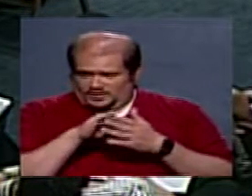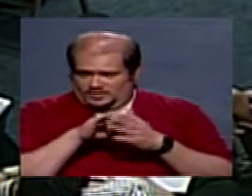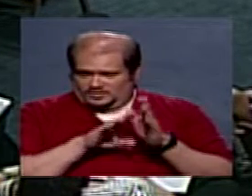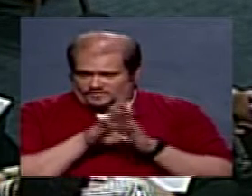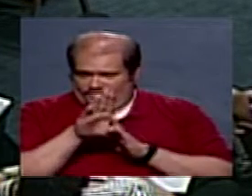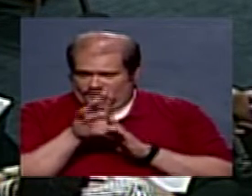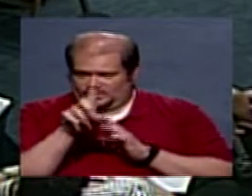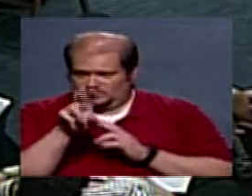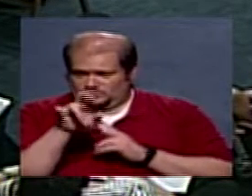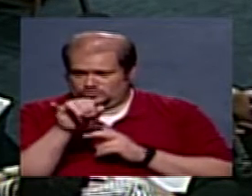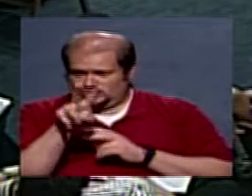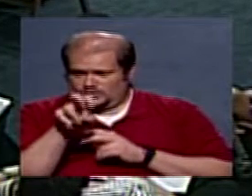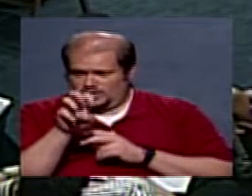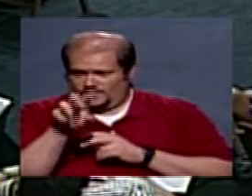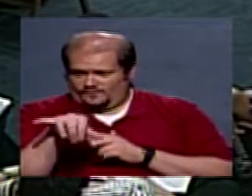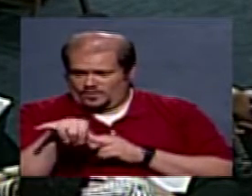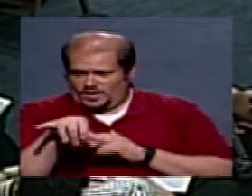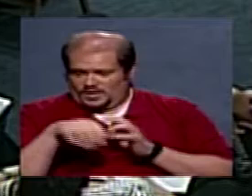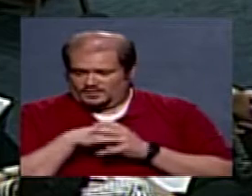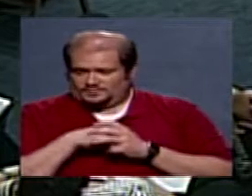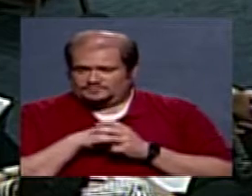the driveway?